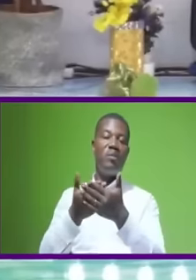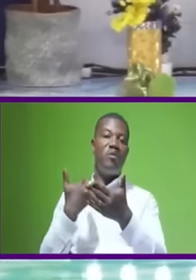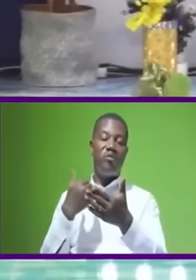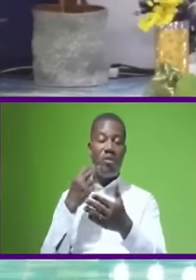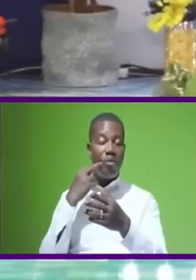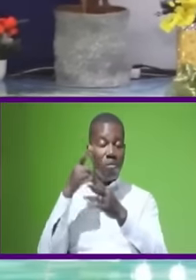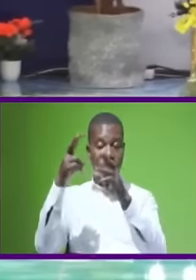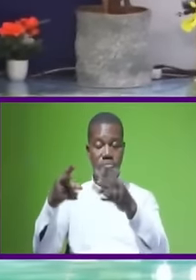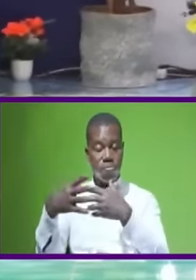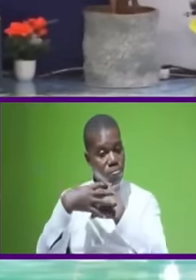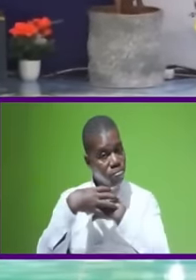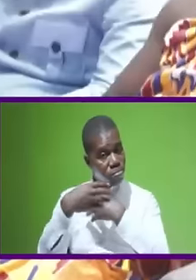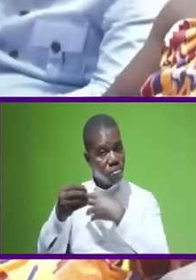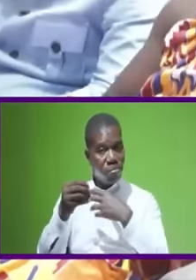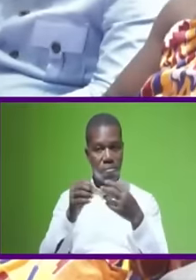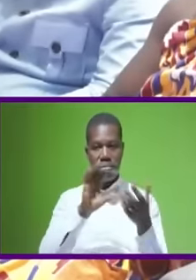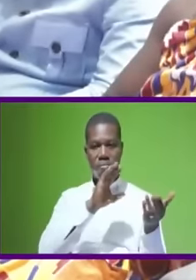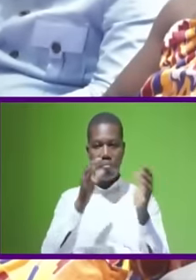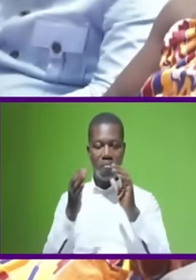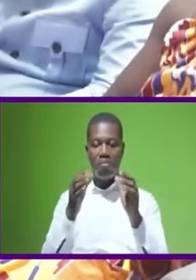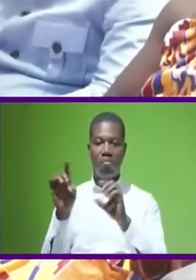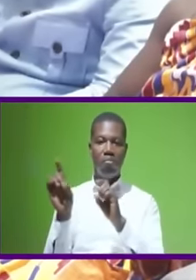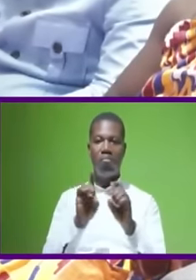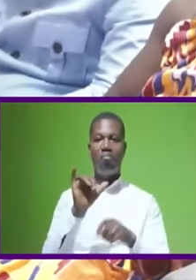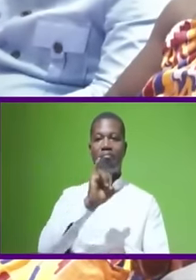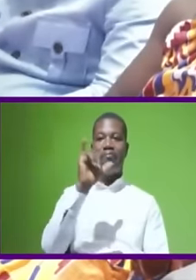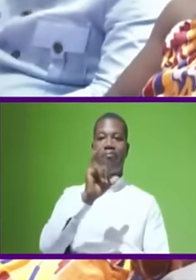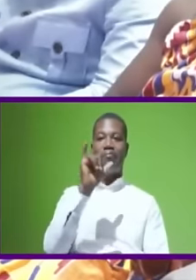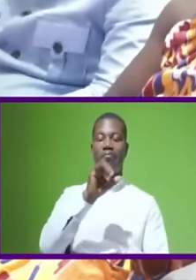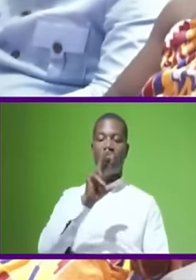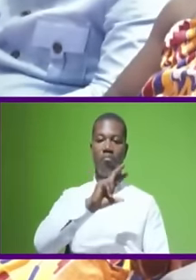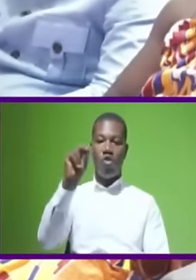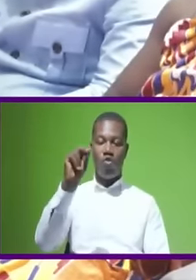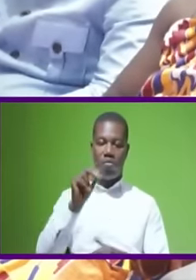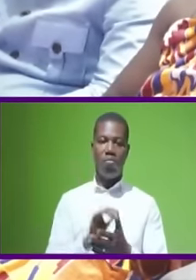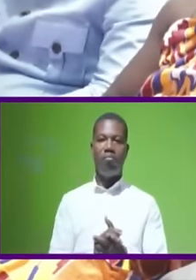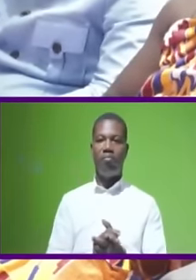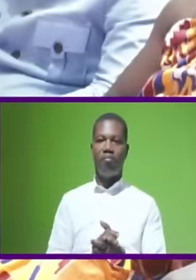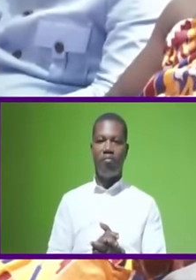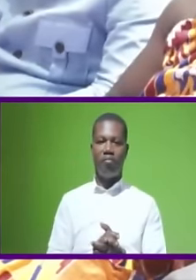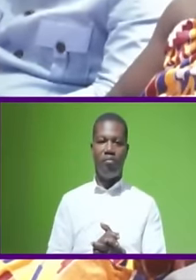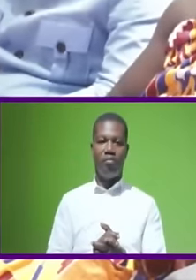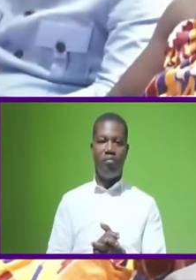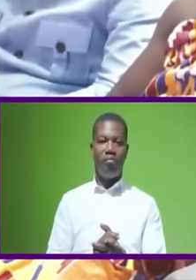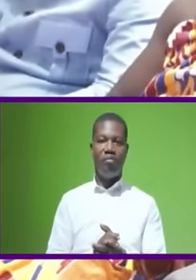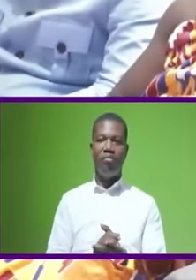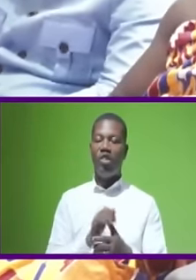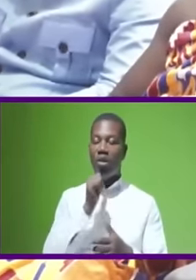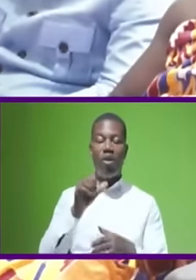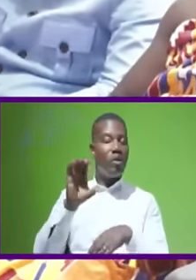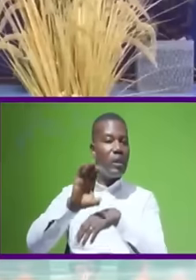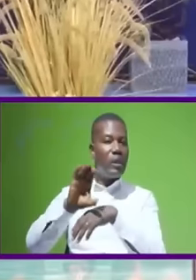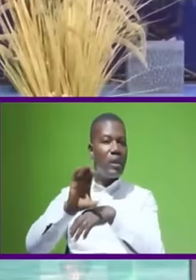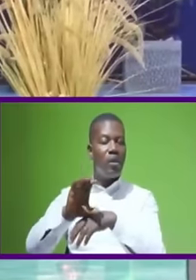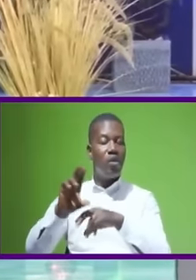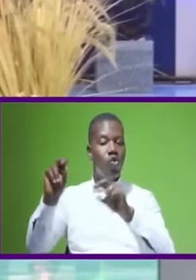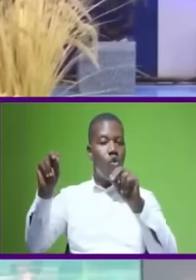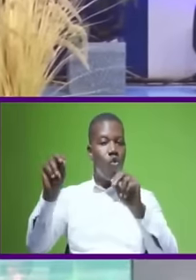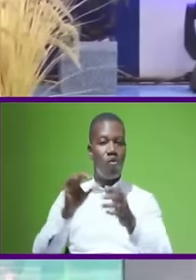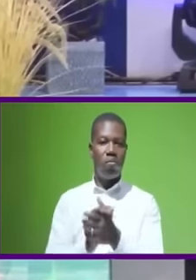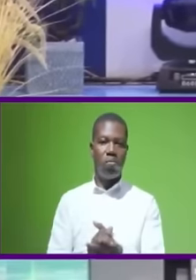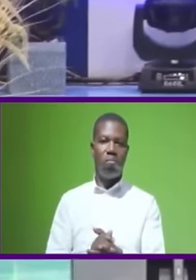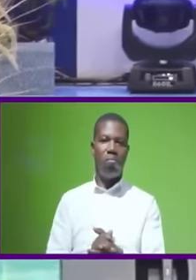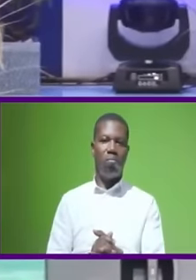one has come ahead of me for me to emulate from them. It is not a